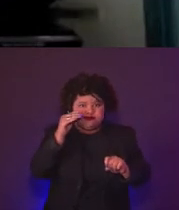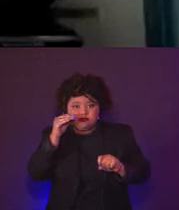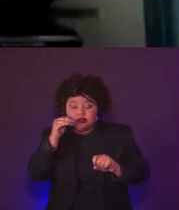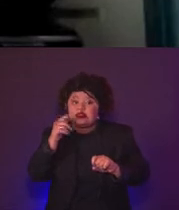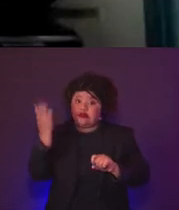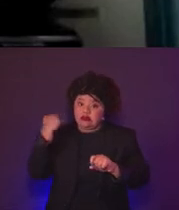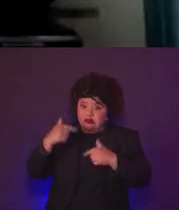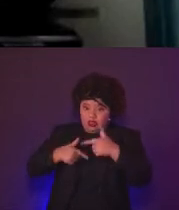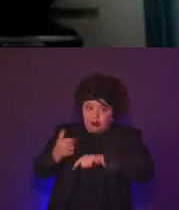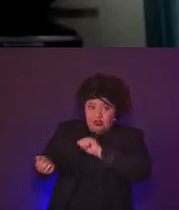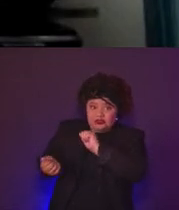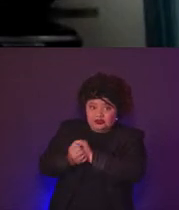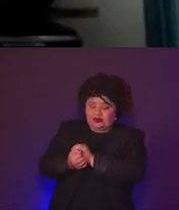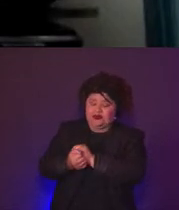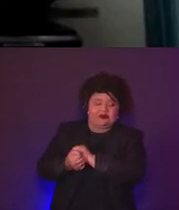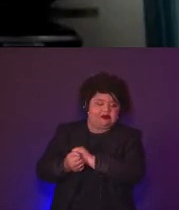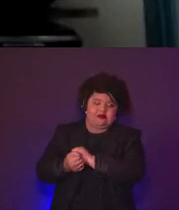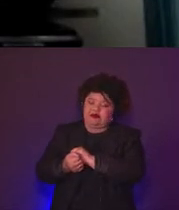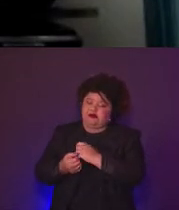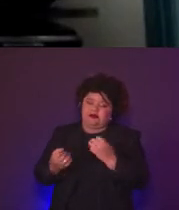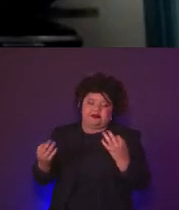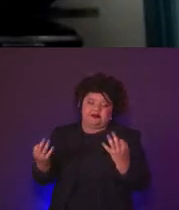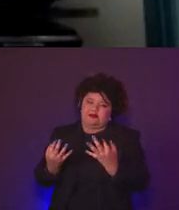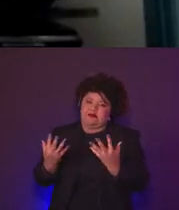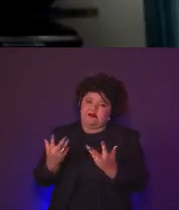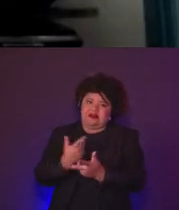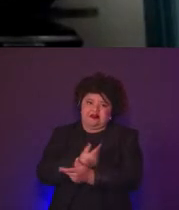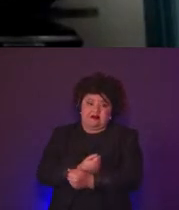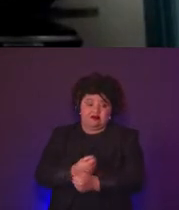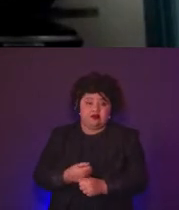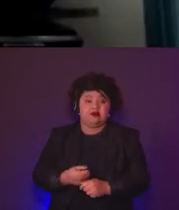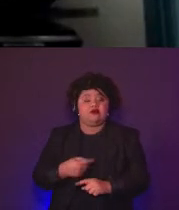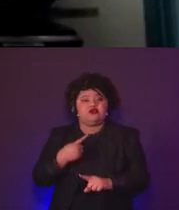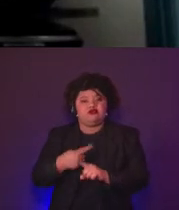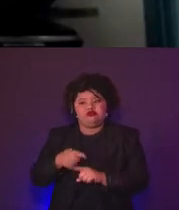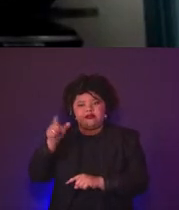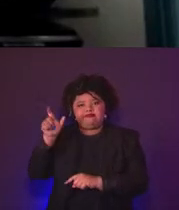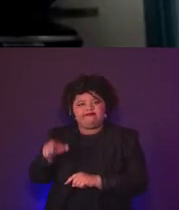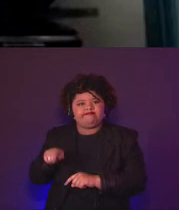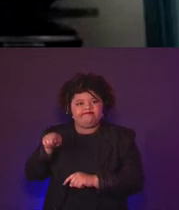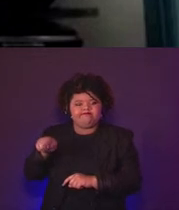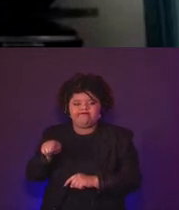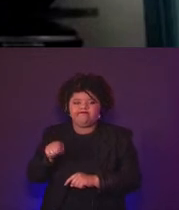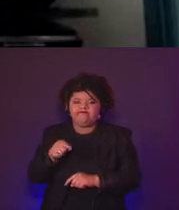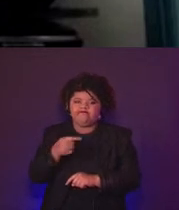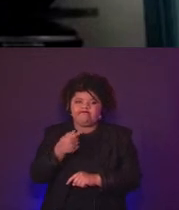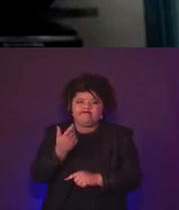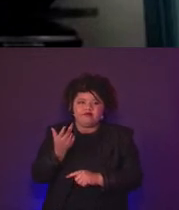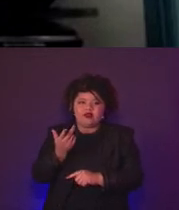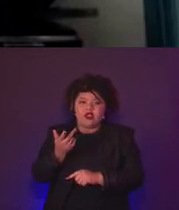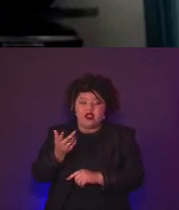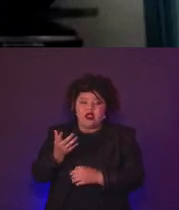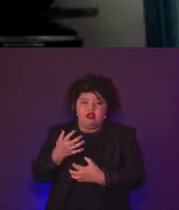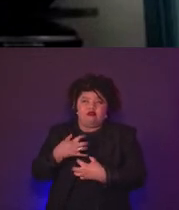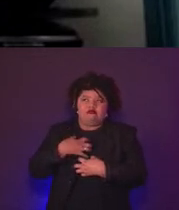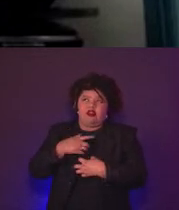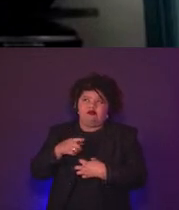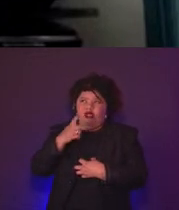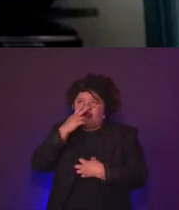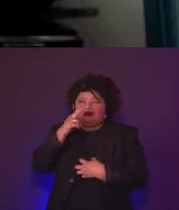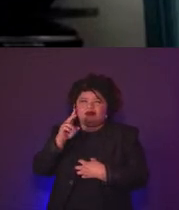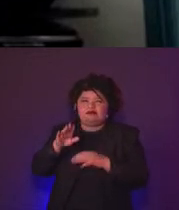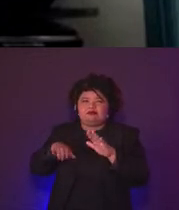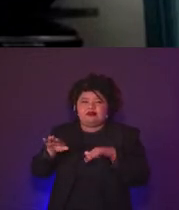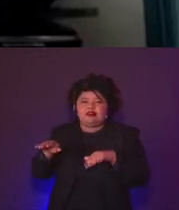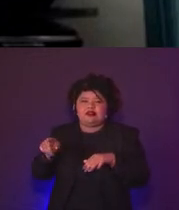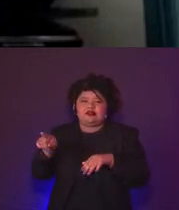so even keeled, so unemotional about the work that's involved there. But of course, when we would come up